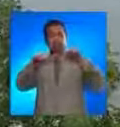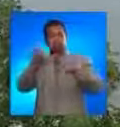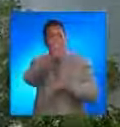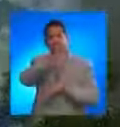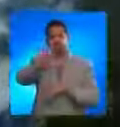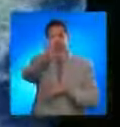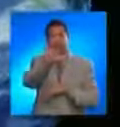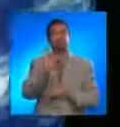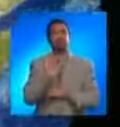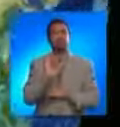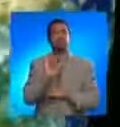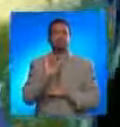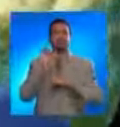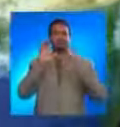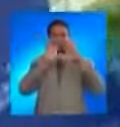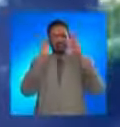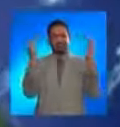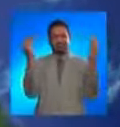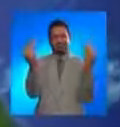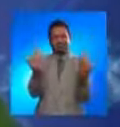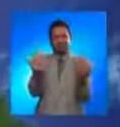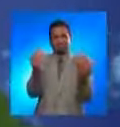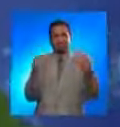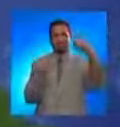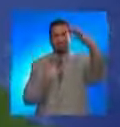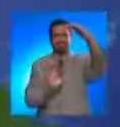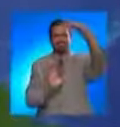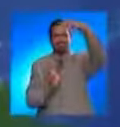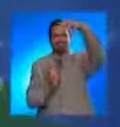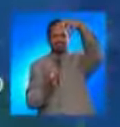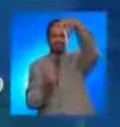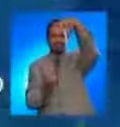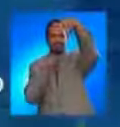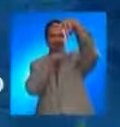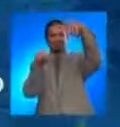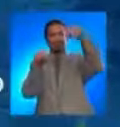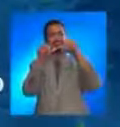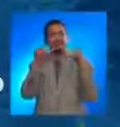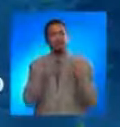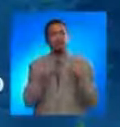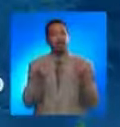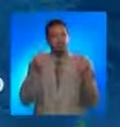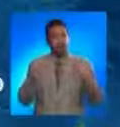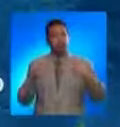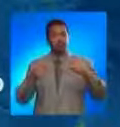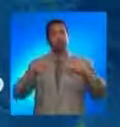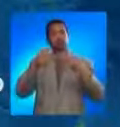and highest negative gravity anomaly on Earth. It is a zone with many faults.